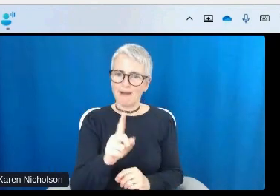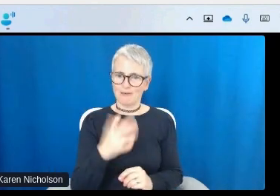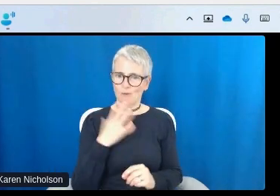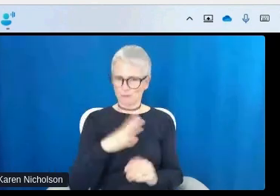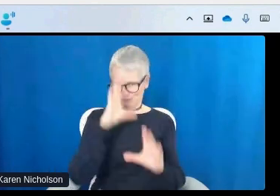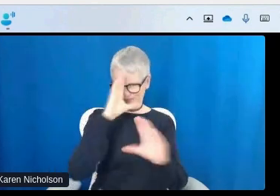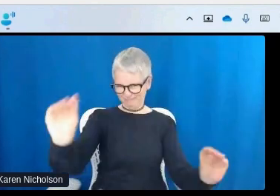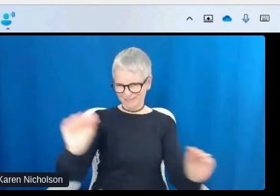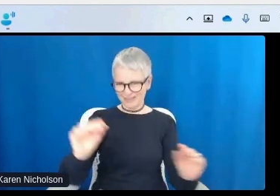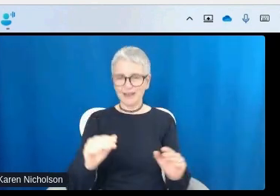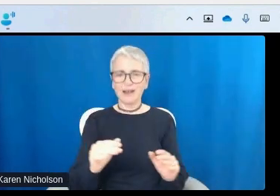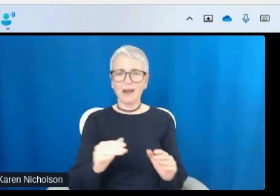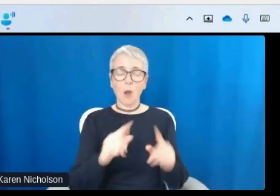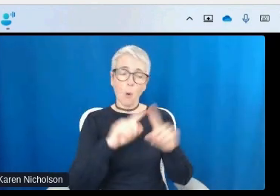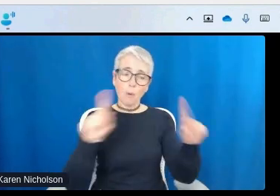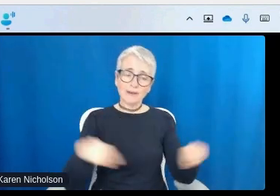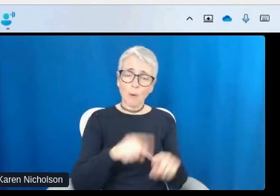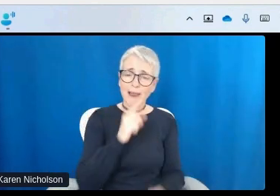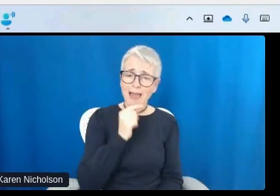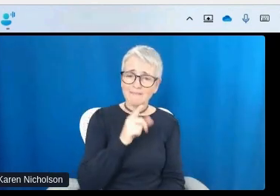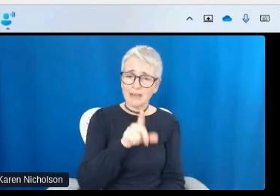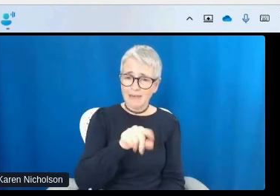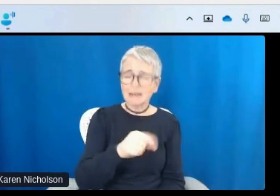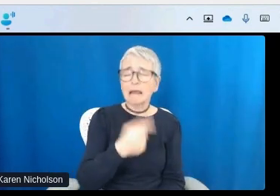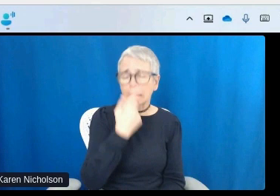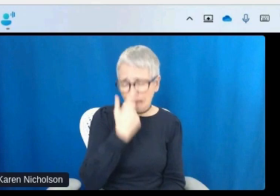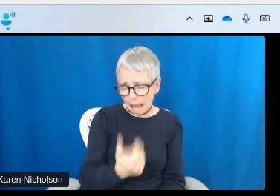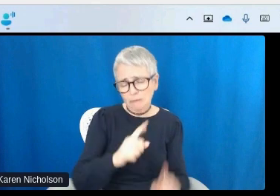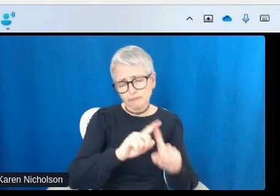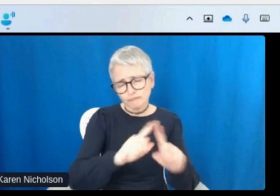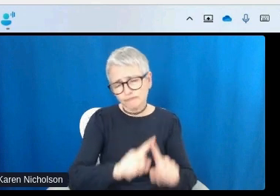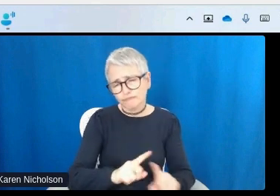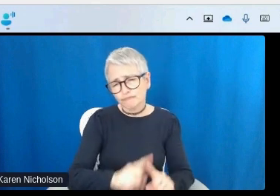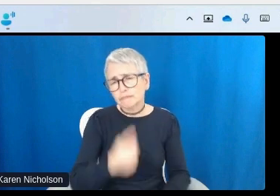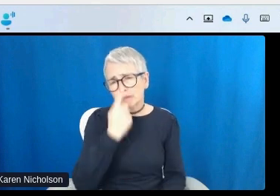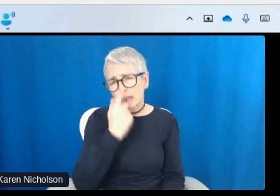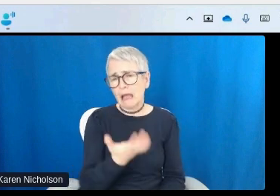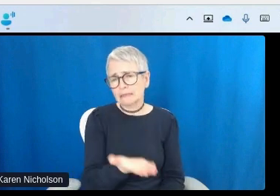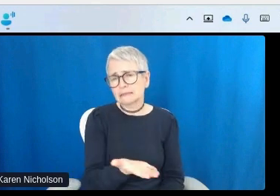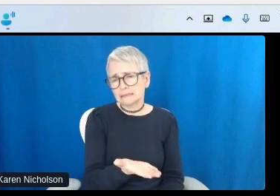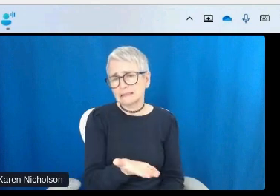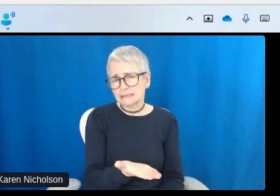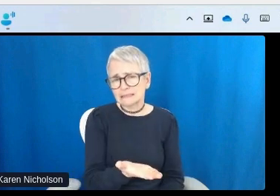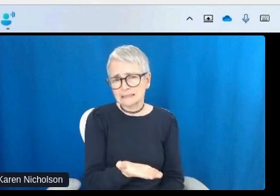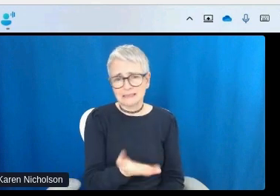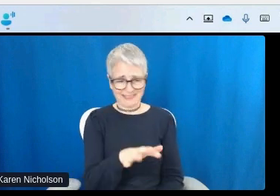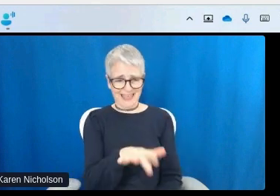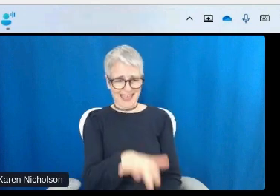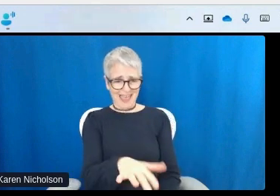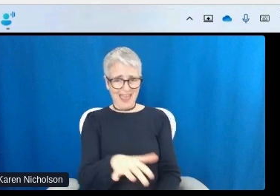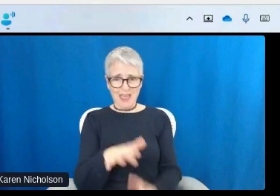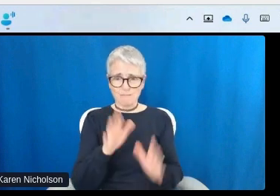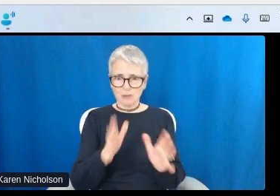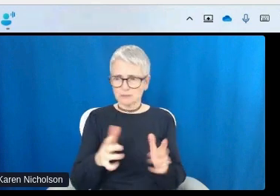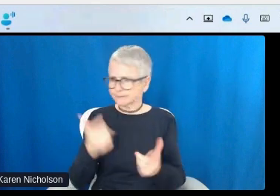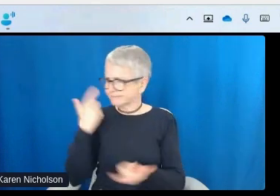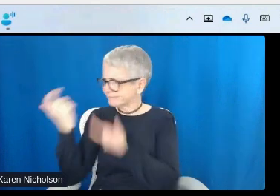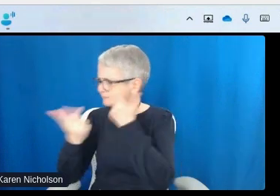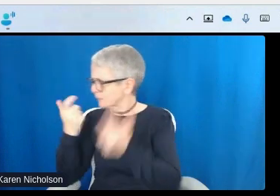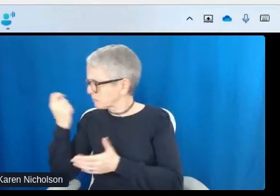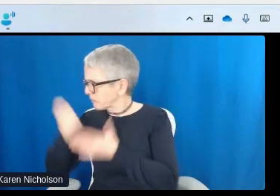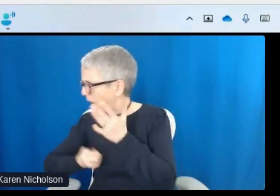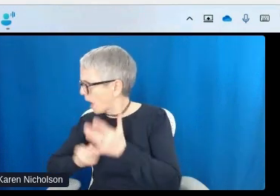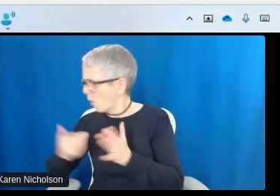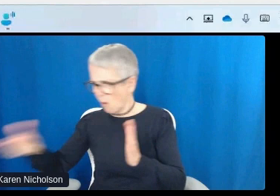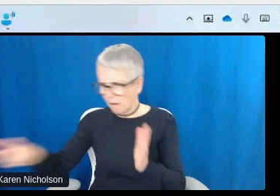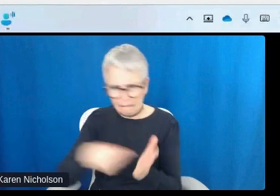that Windows 11 gives us that capability to have accessibility features built right there. You don't need to go looking for them. They're available right where